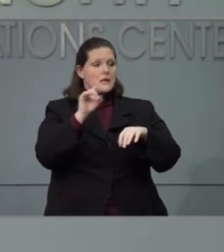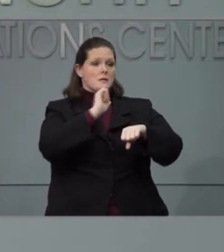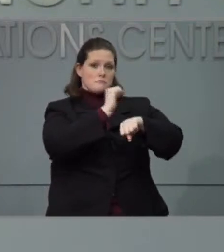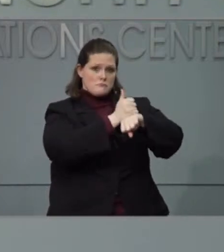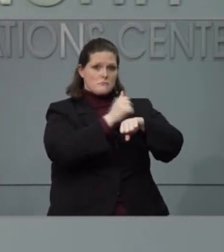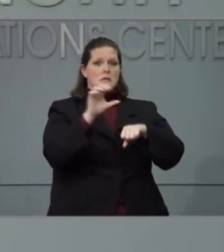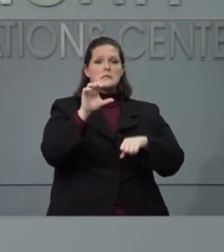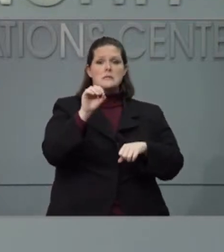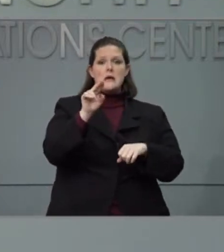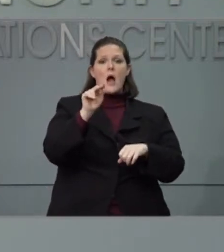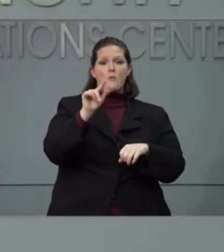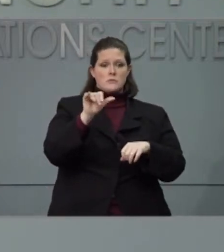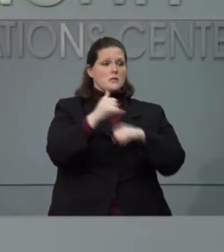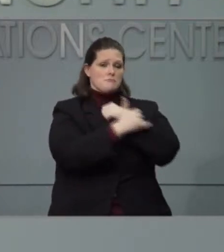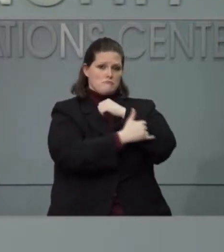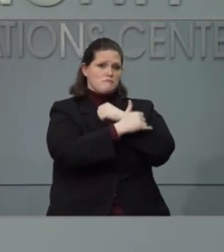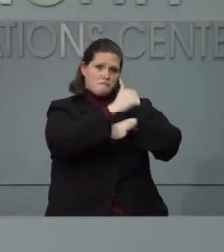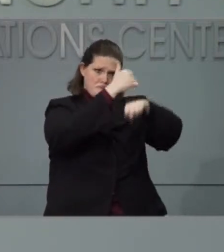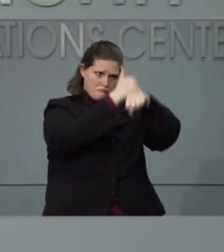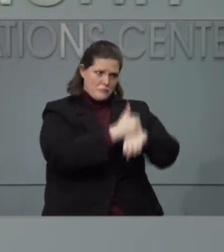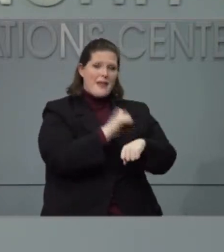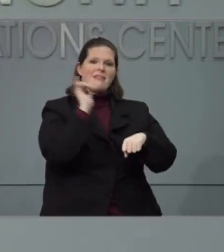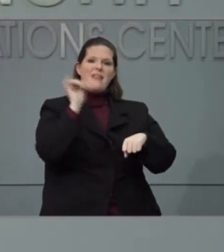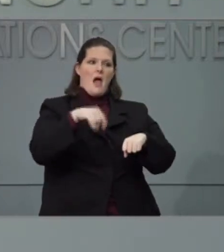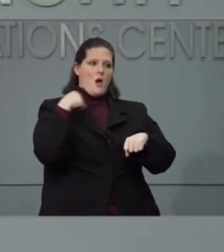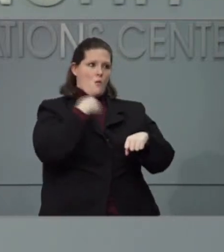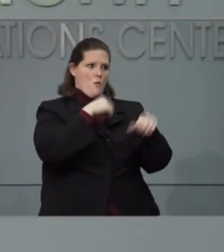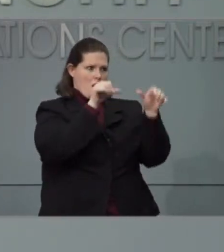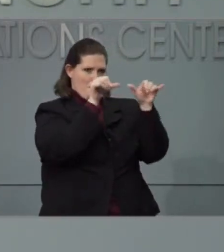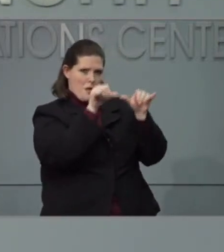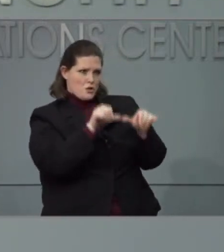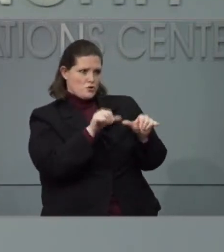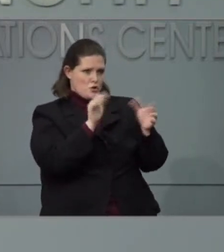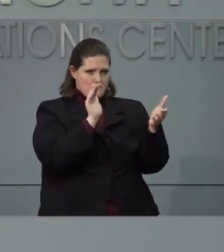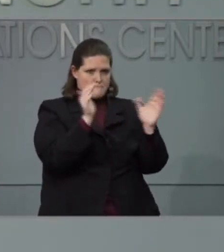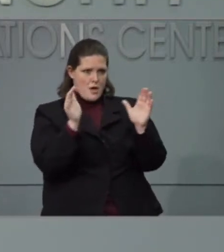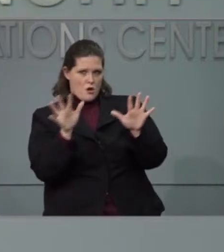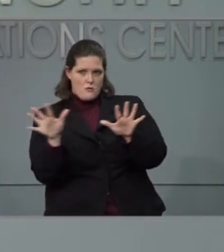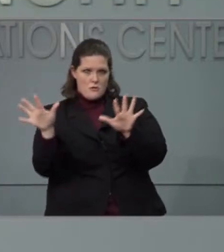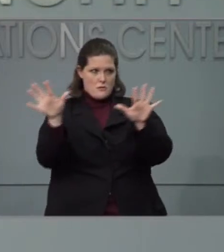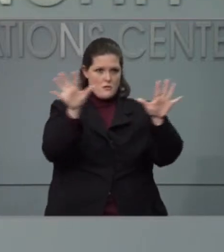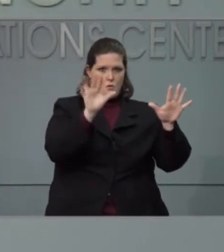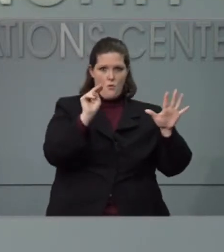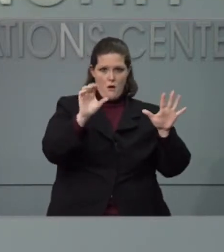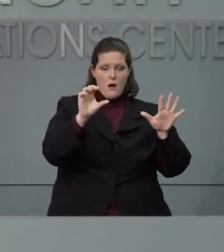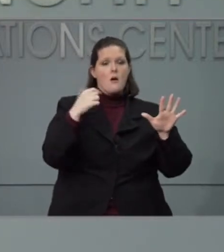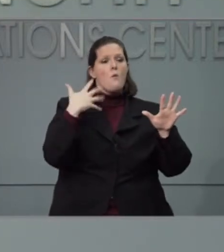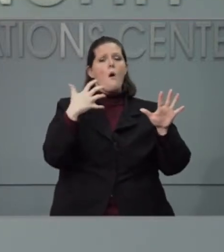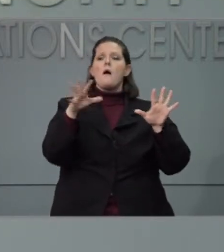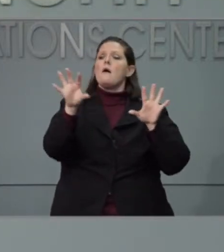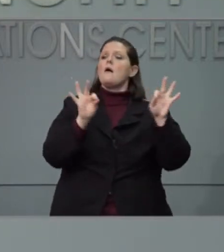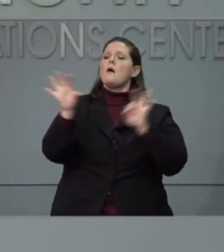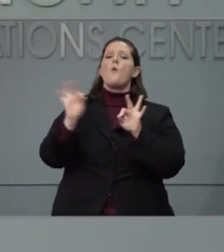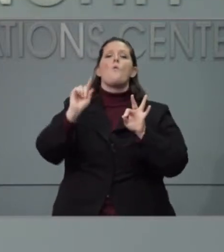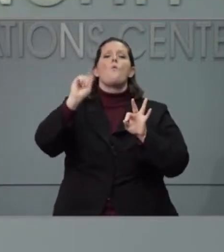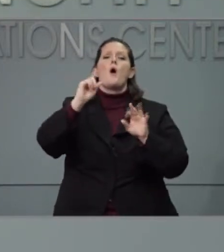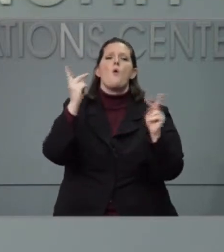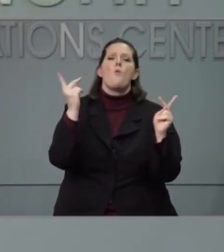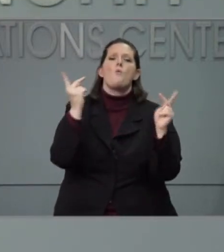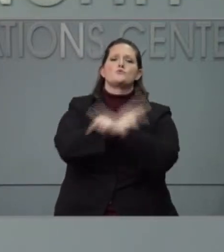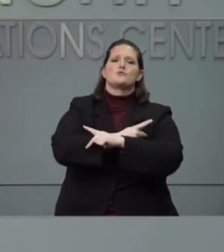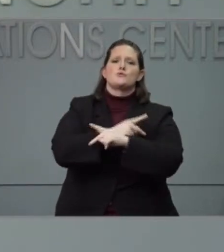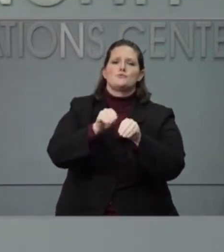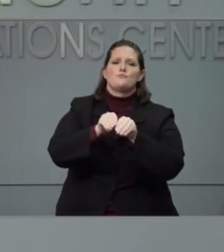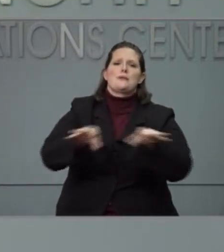level where the metrics have been taken. We wanted to identify the counties that were having the worst problems, the